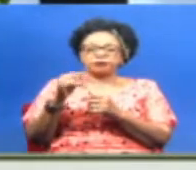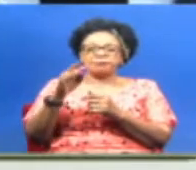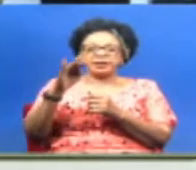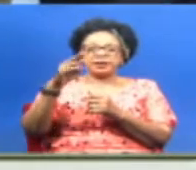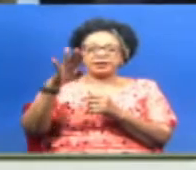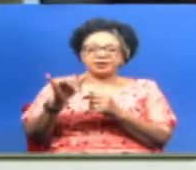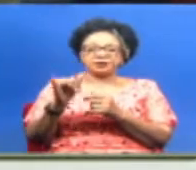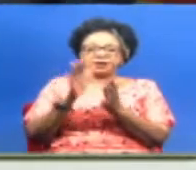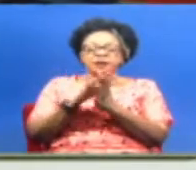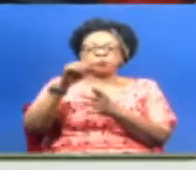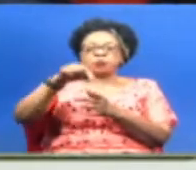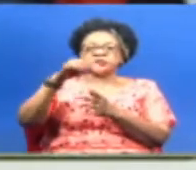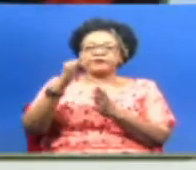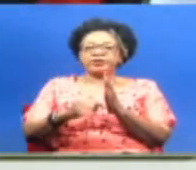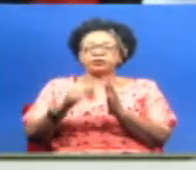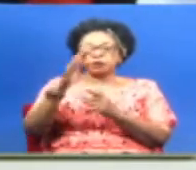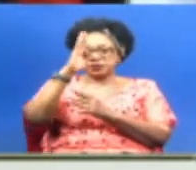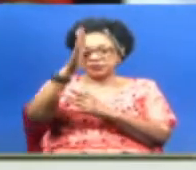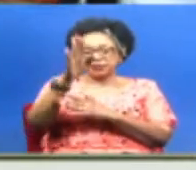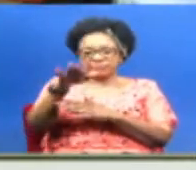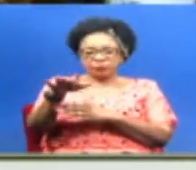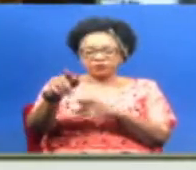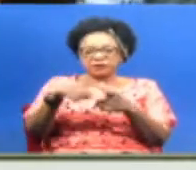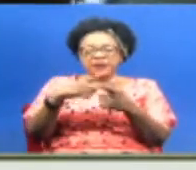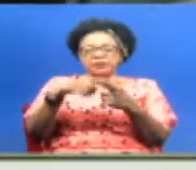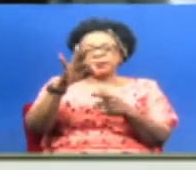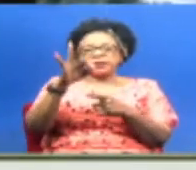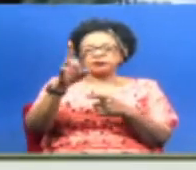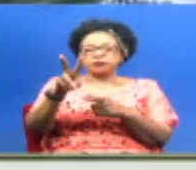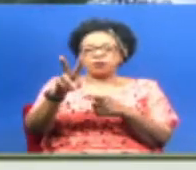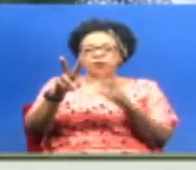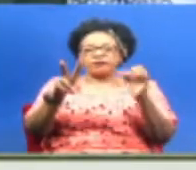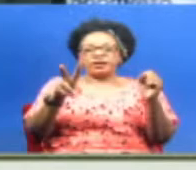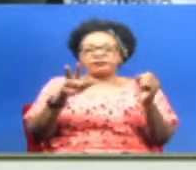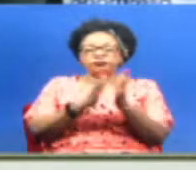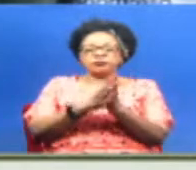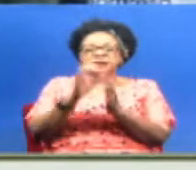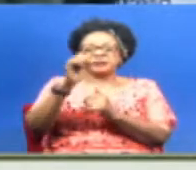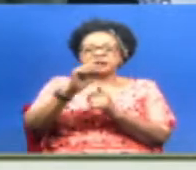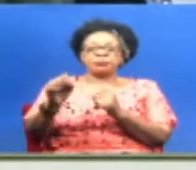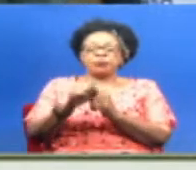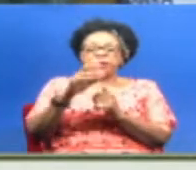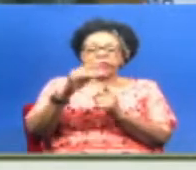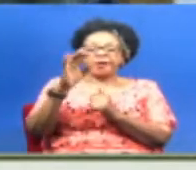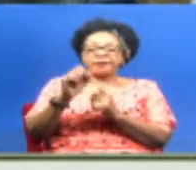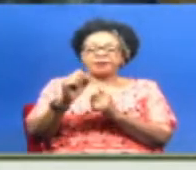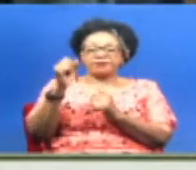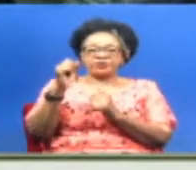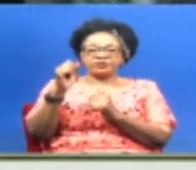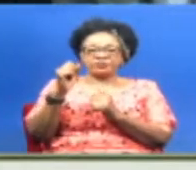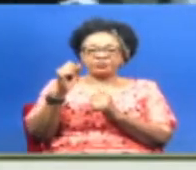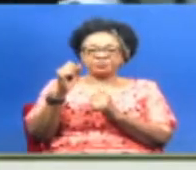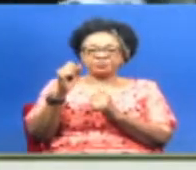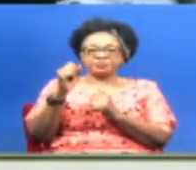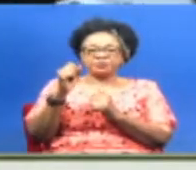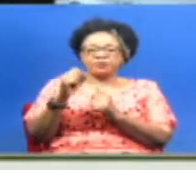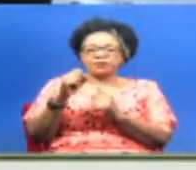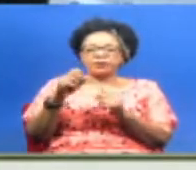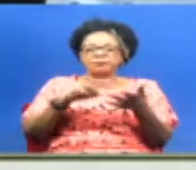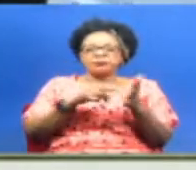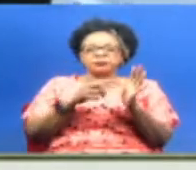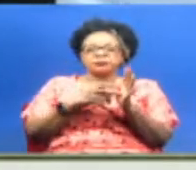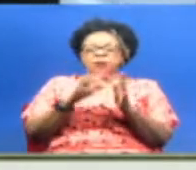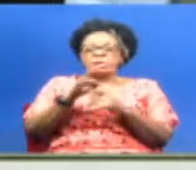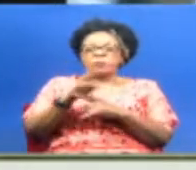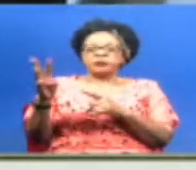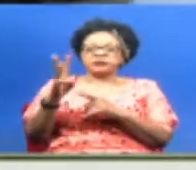the quarterfinals Sunday morning and then 32-5 to the Strathmore Leos in their fifth place playoff final. Meanwhile, Western Spears